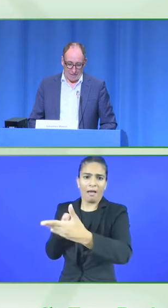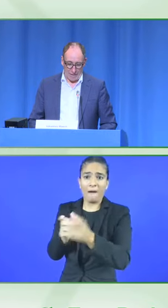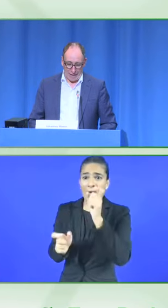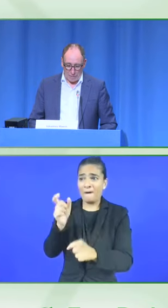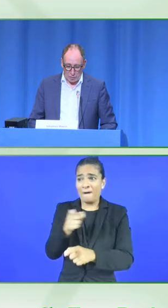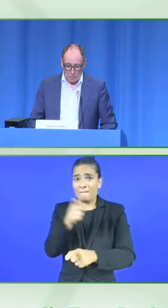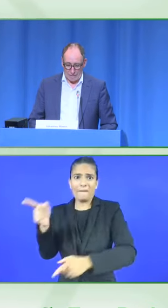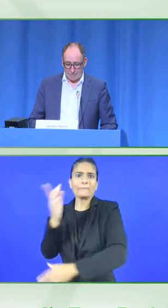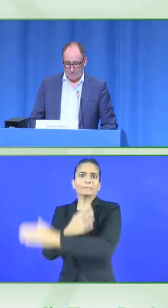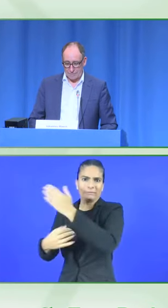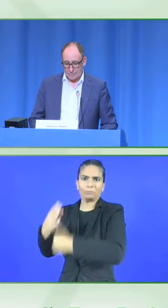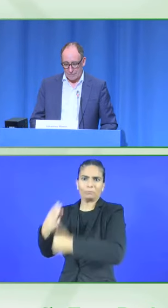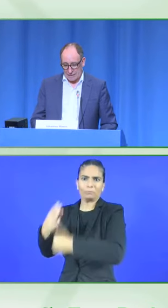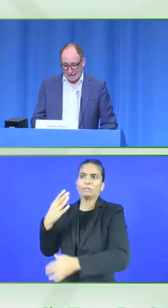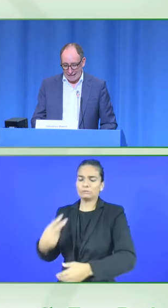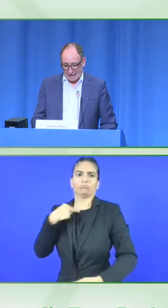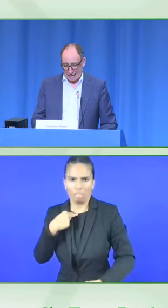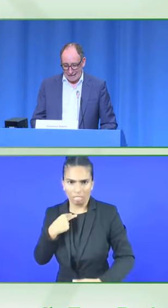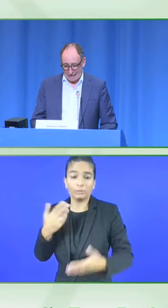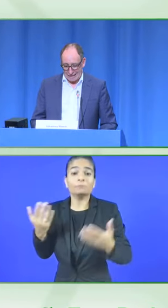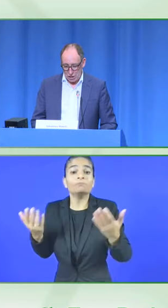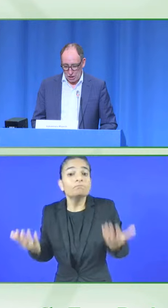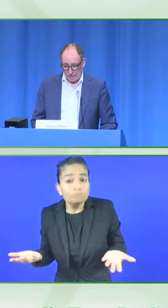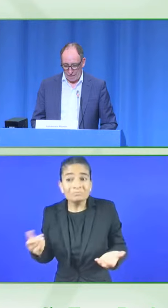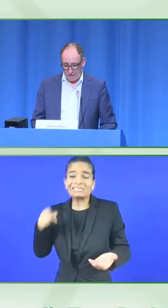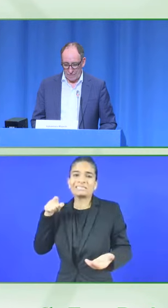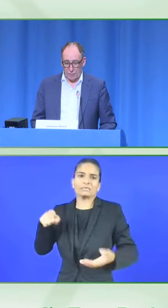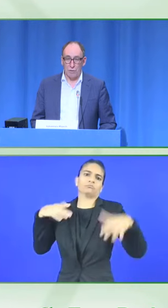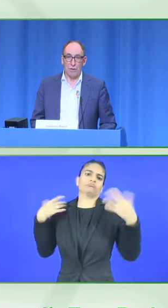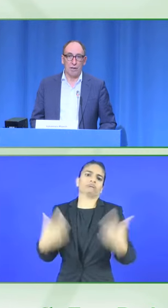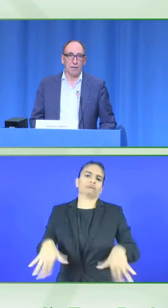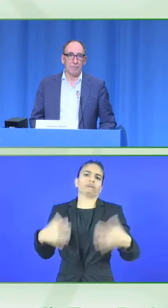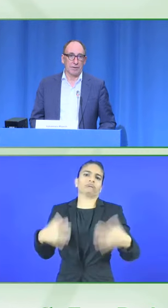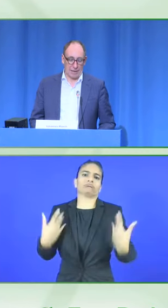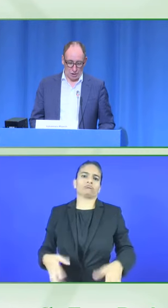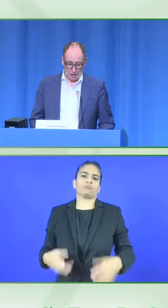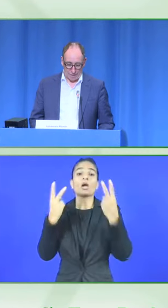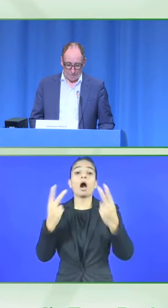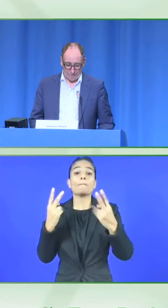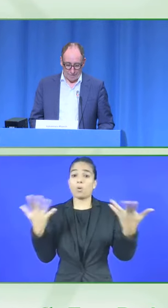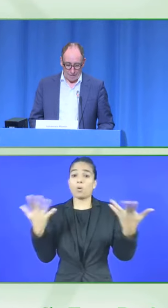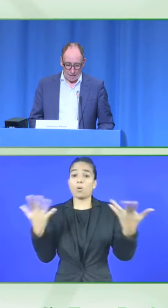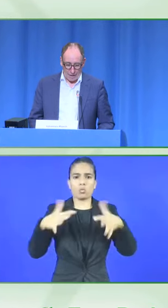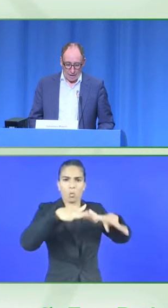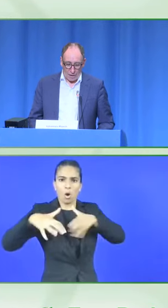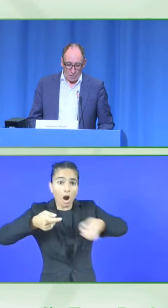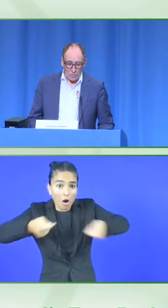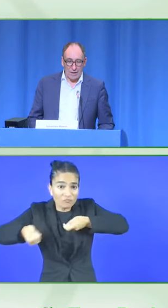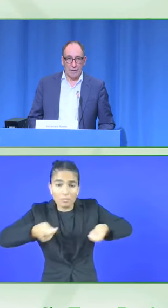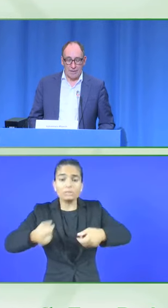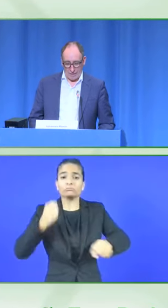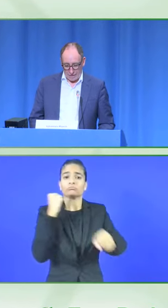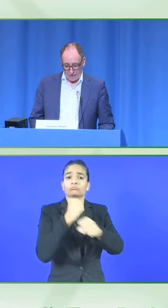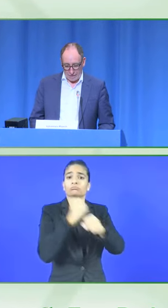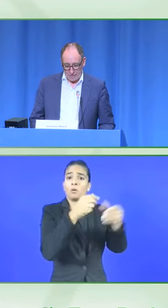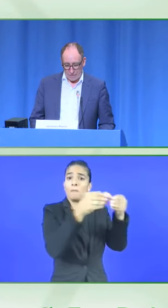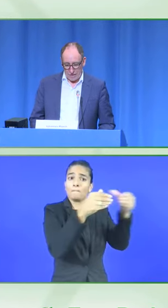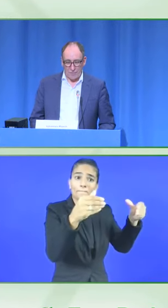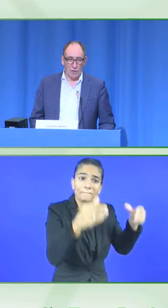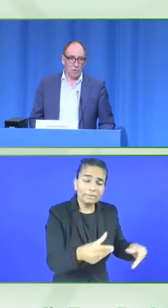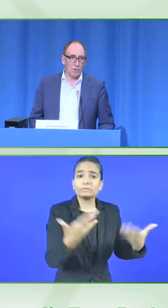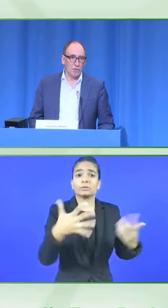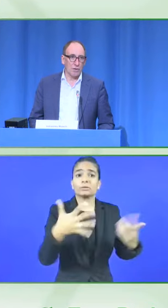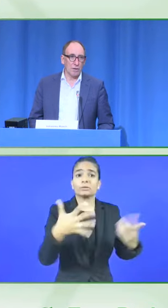where everyone can unleash their full potential. Only if